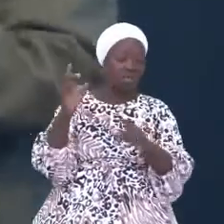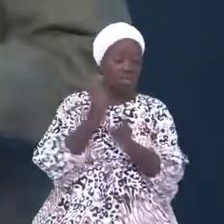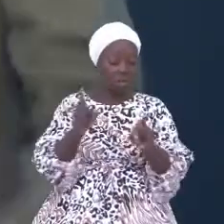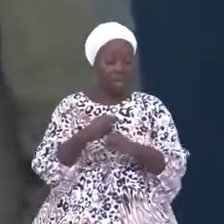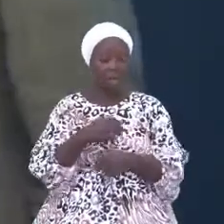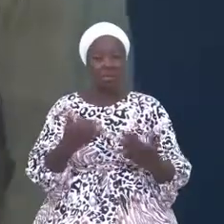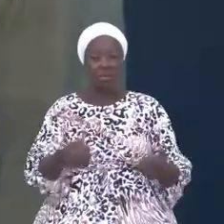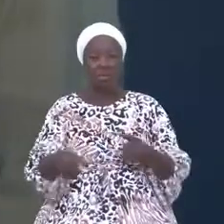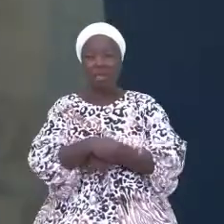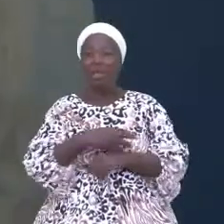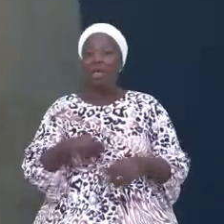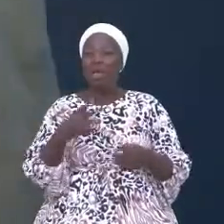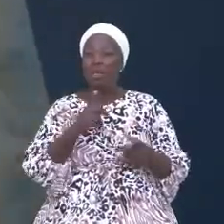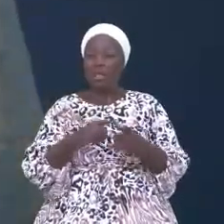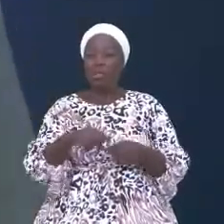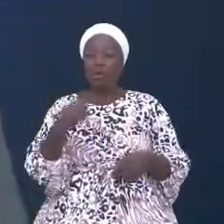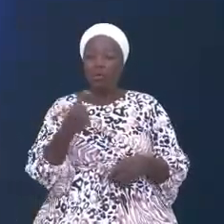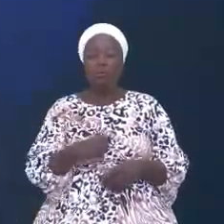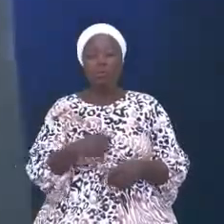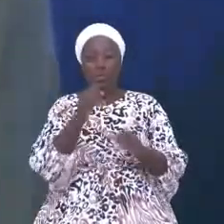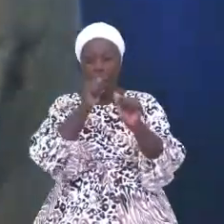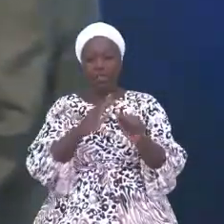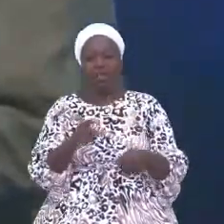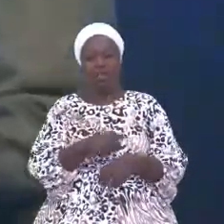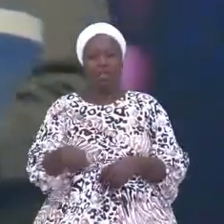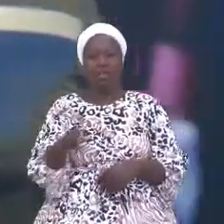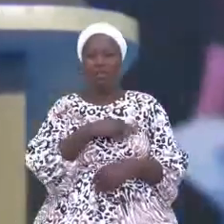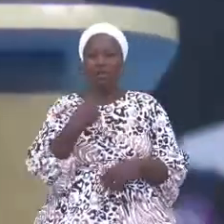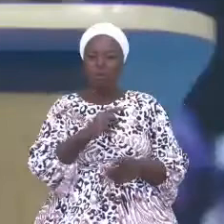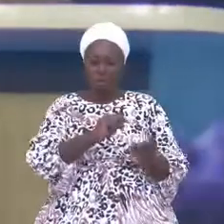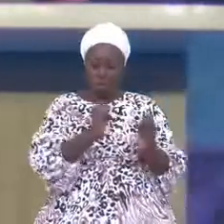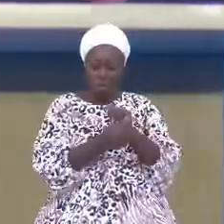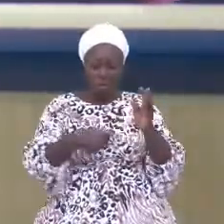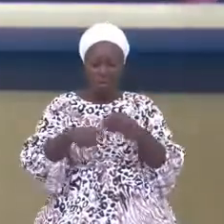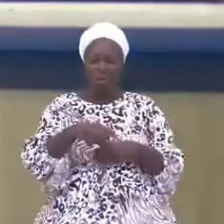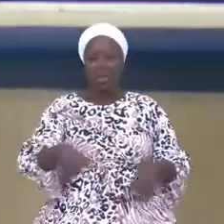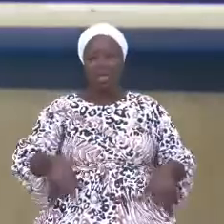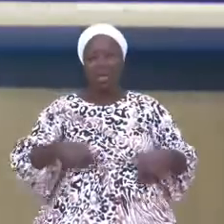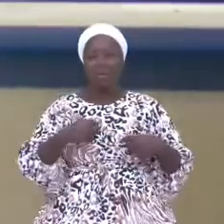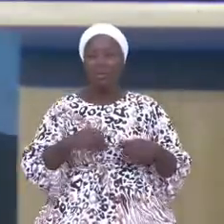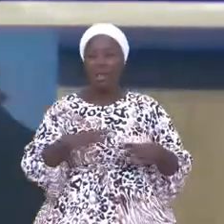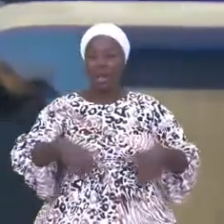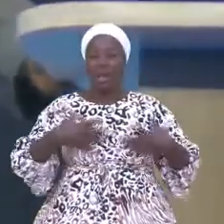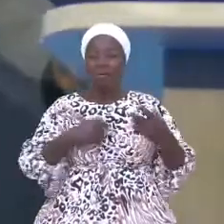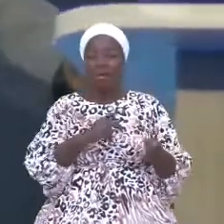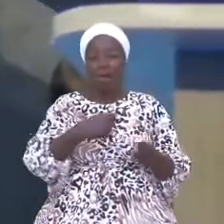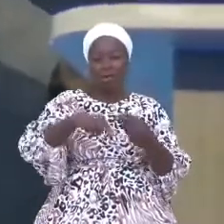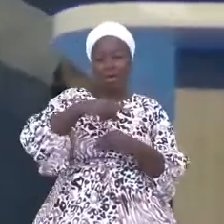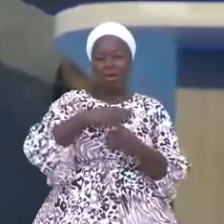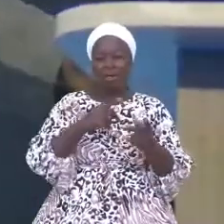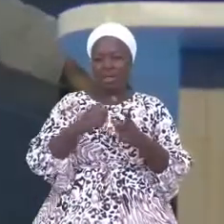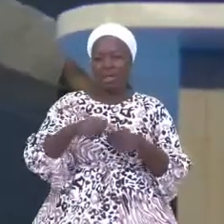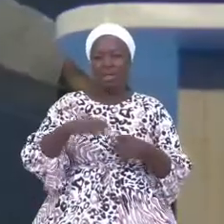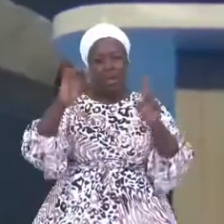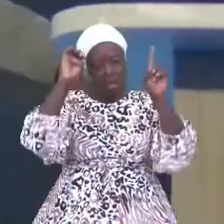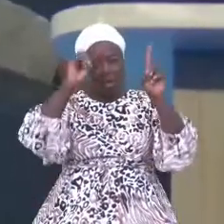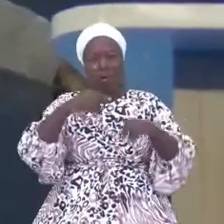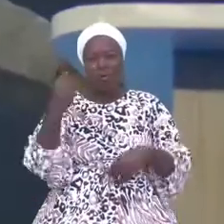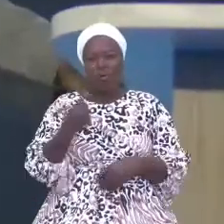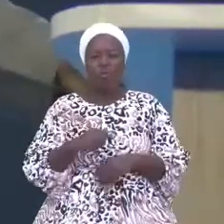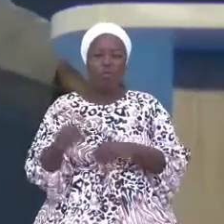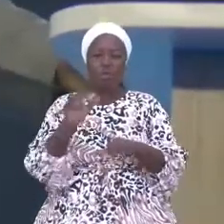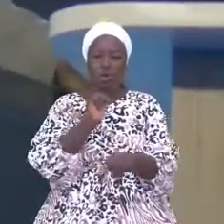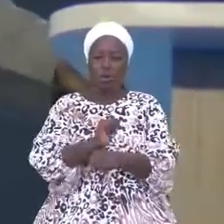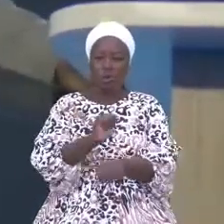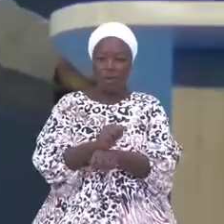he always blesses them. He always turns their life around, their lives around, and he always performs